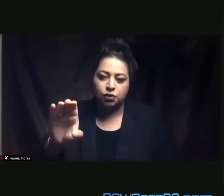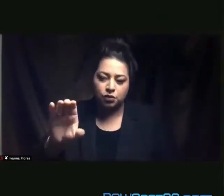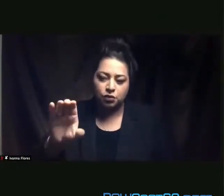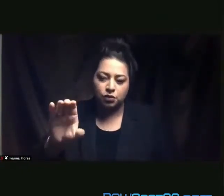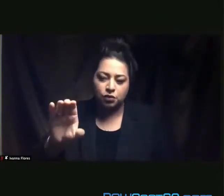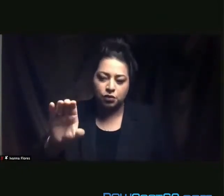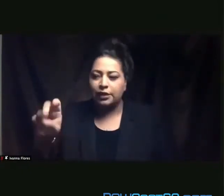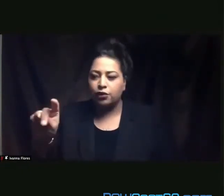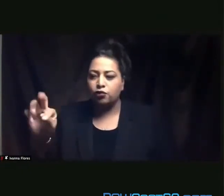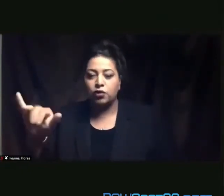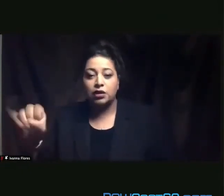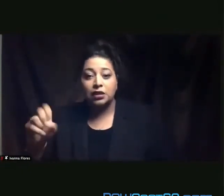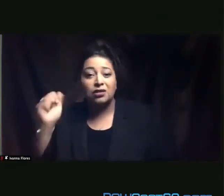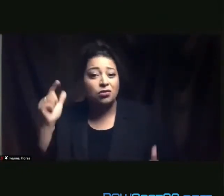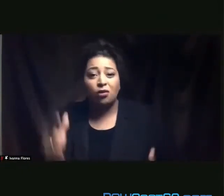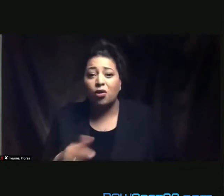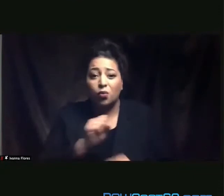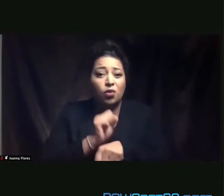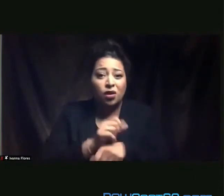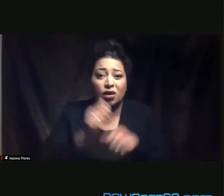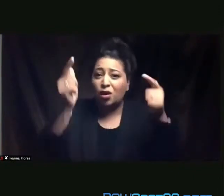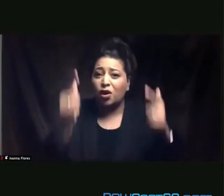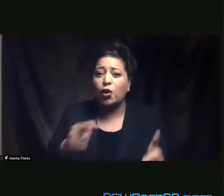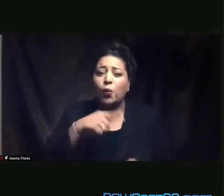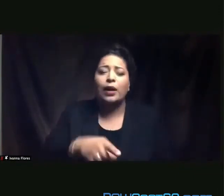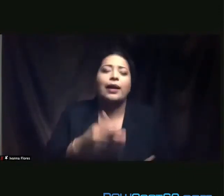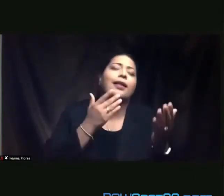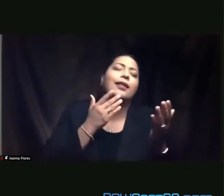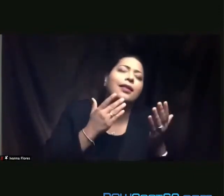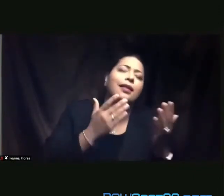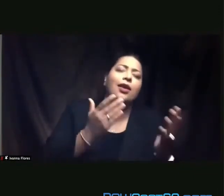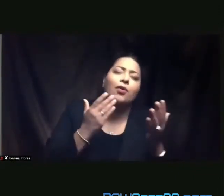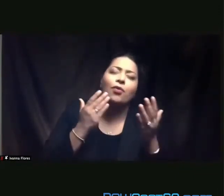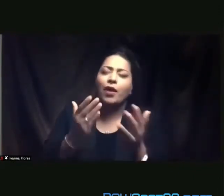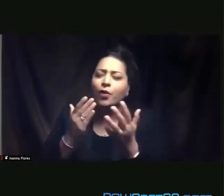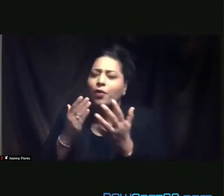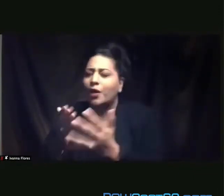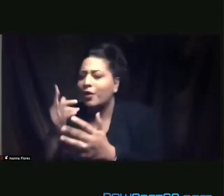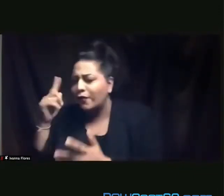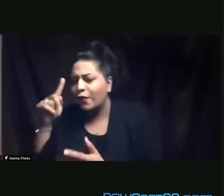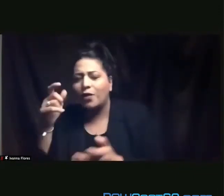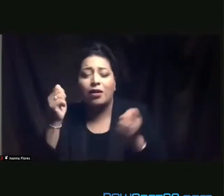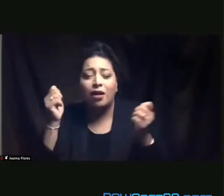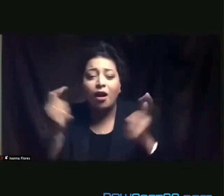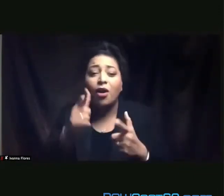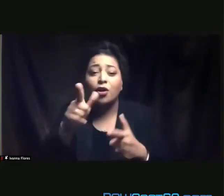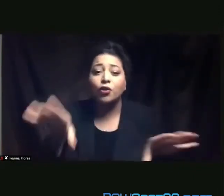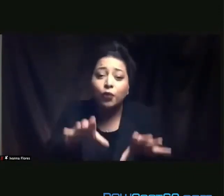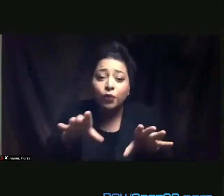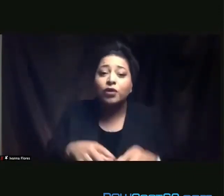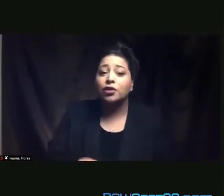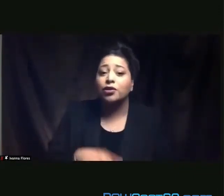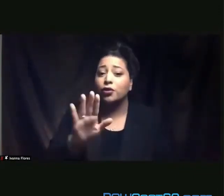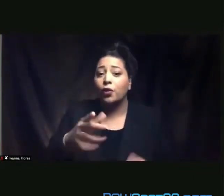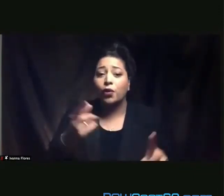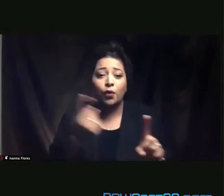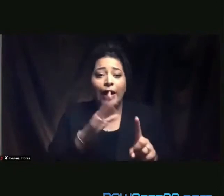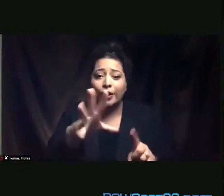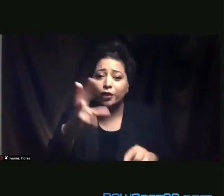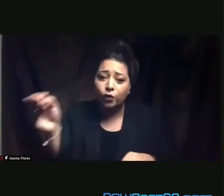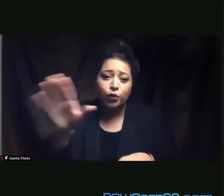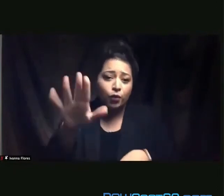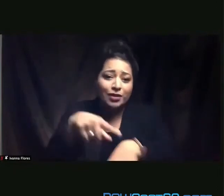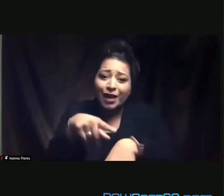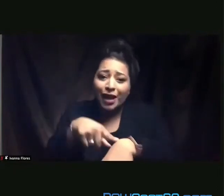work. And to all of you guys, thank you so very much for your most precious resource today, your attention and your time.